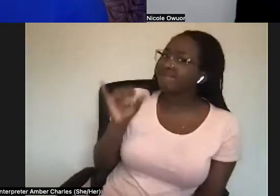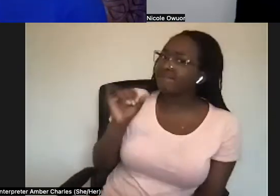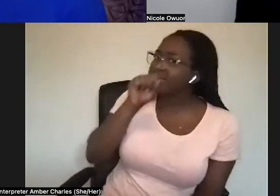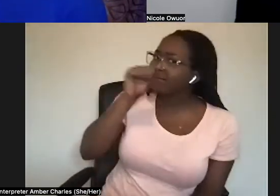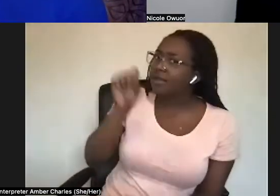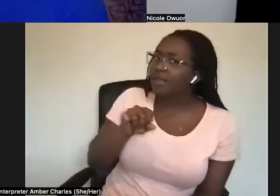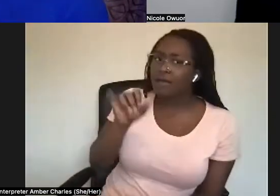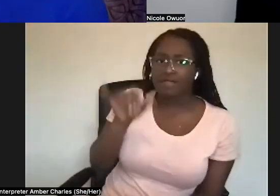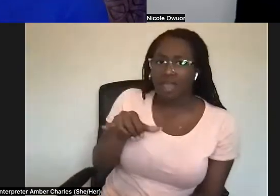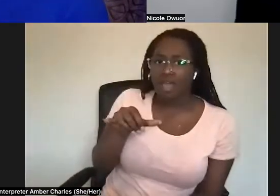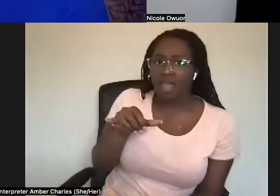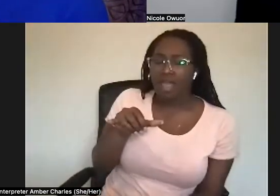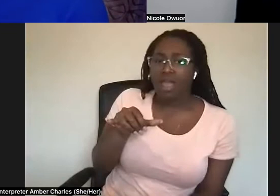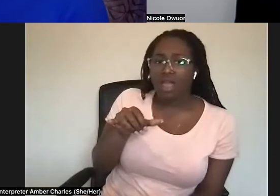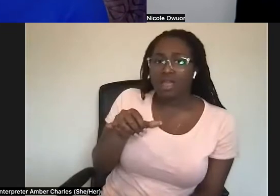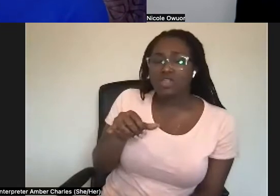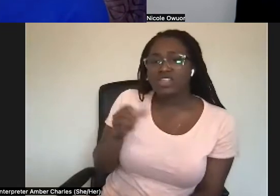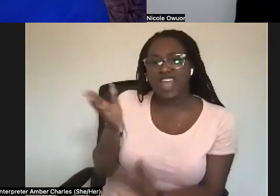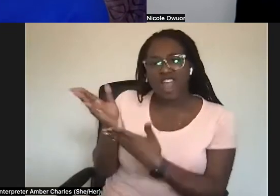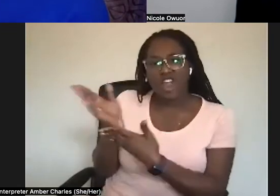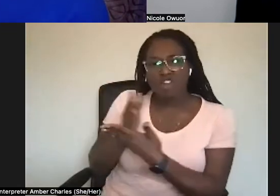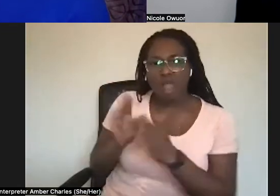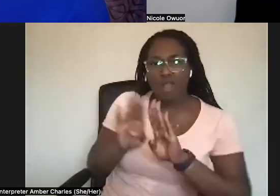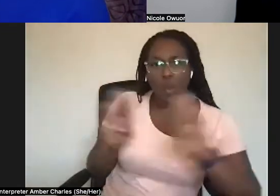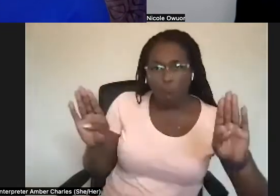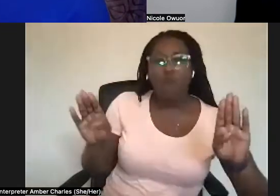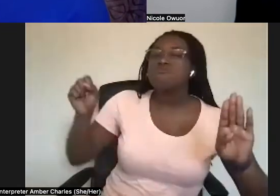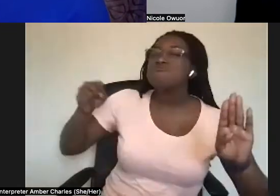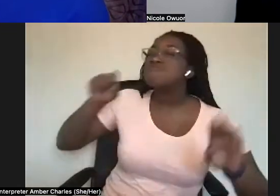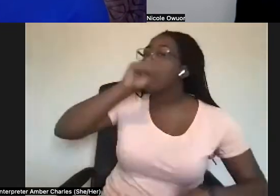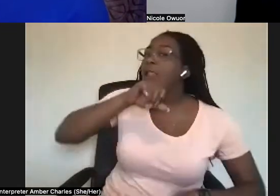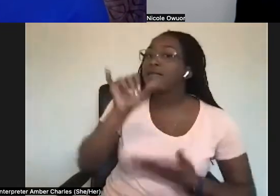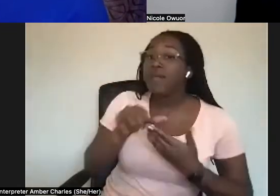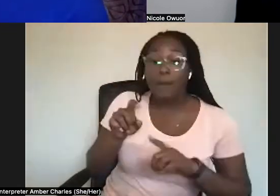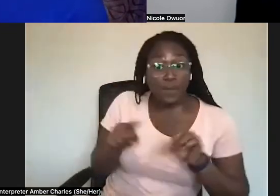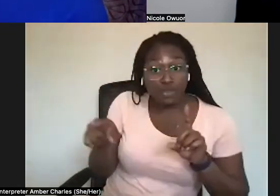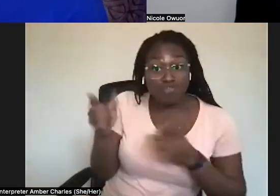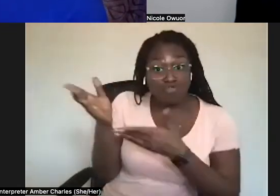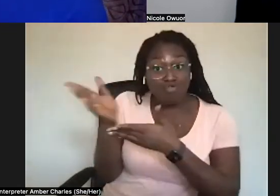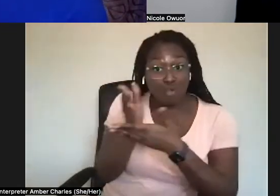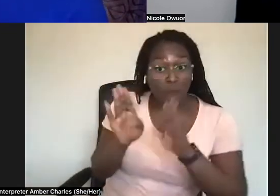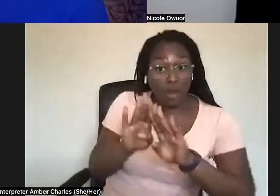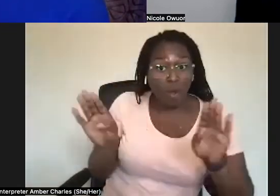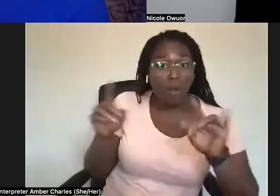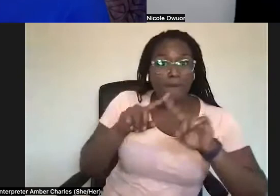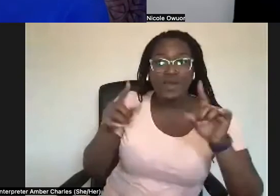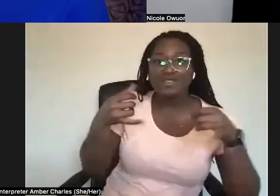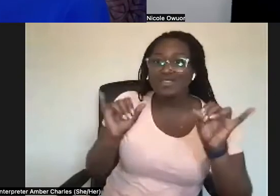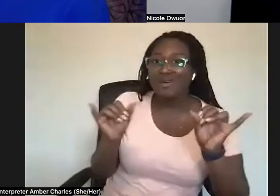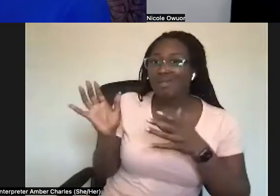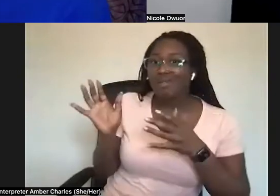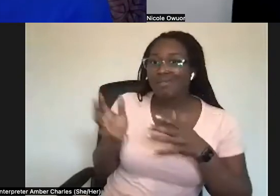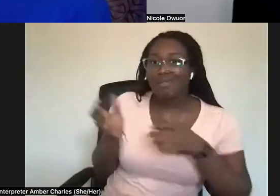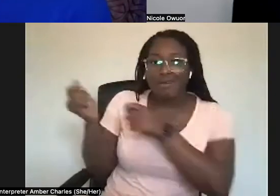the put a crack in the wall. But I also love that you put a crack in the wall, but you still left, because this is...